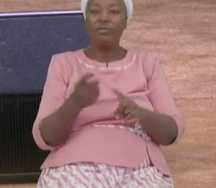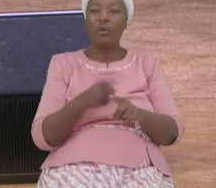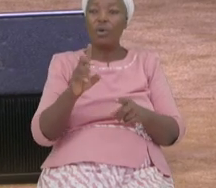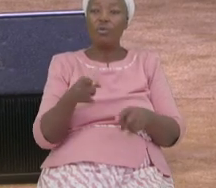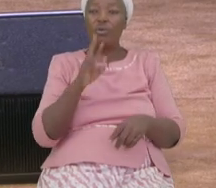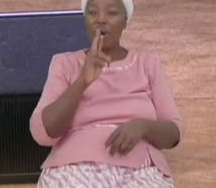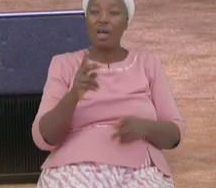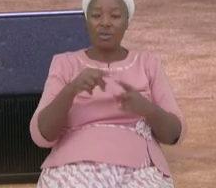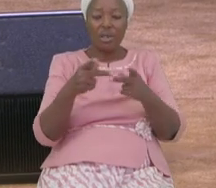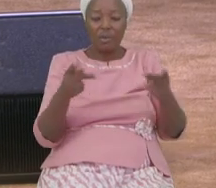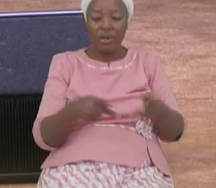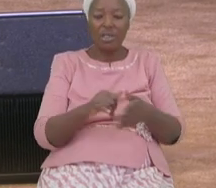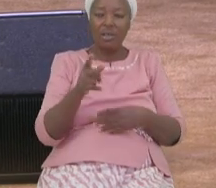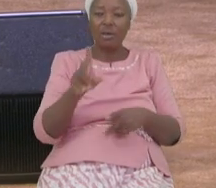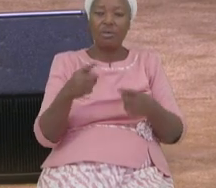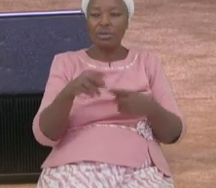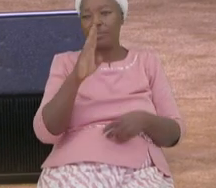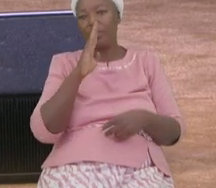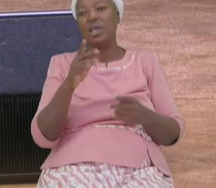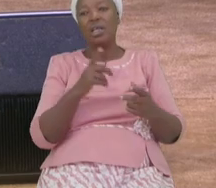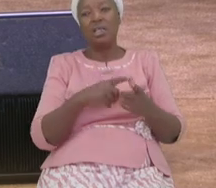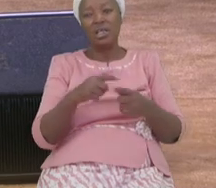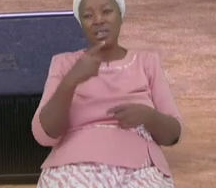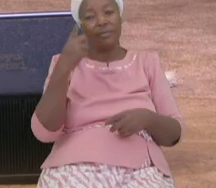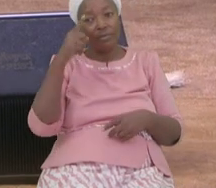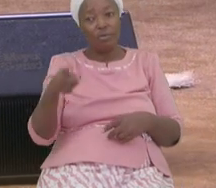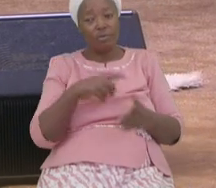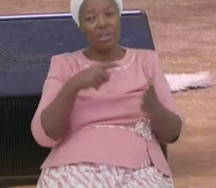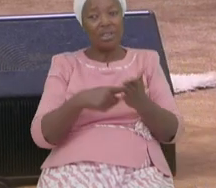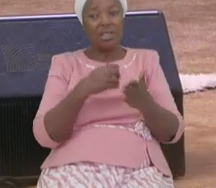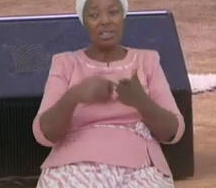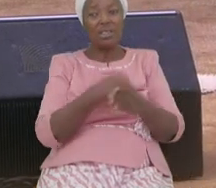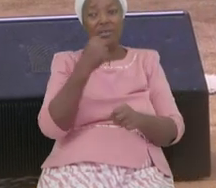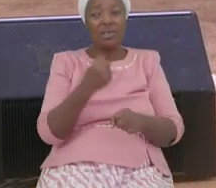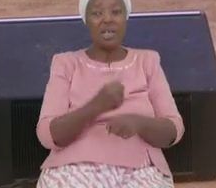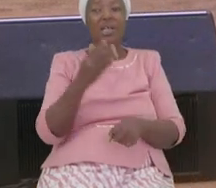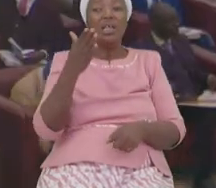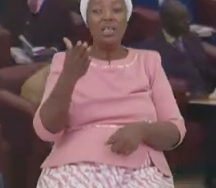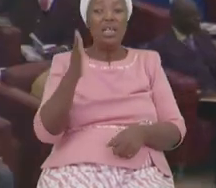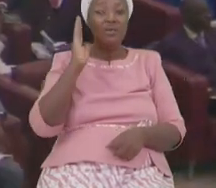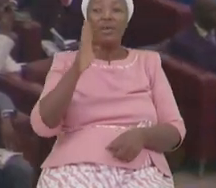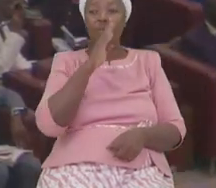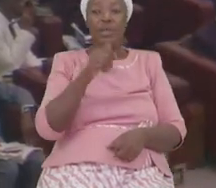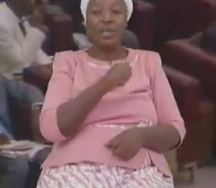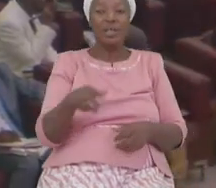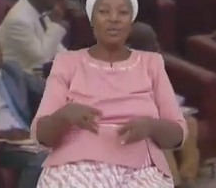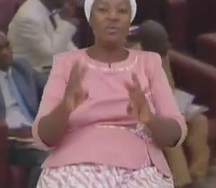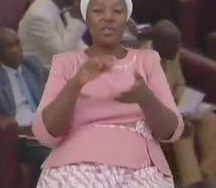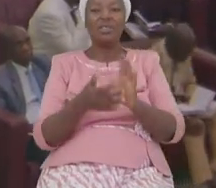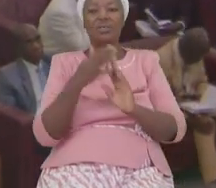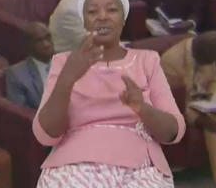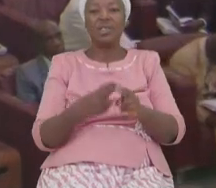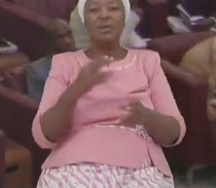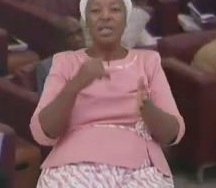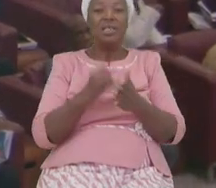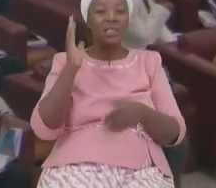place you are going to be. And you say, for you this year, there will be a way. It shall be